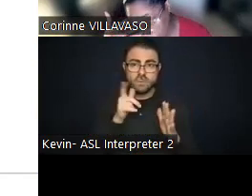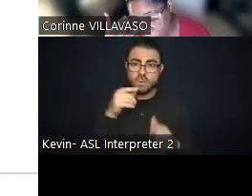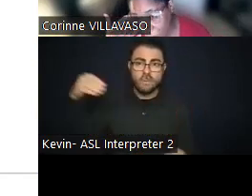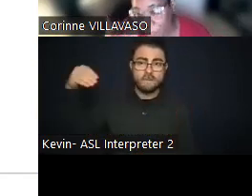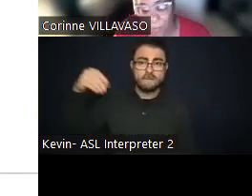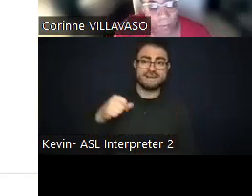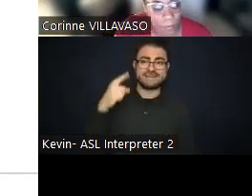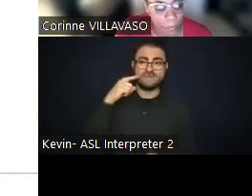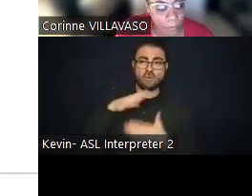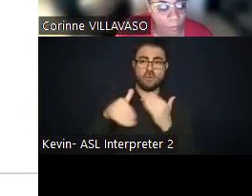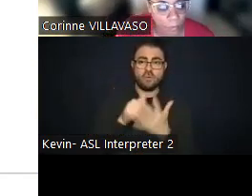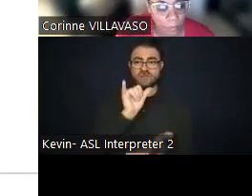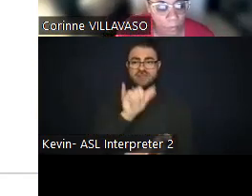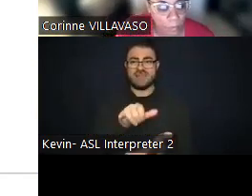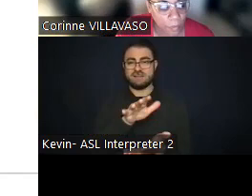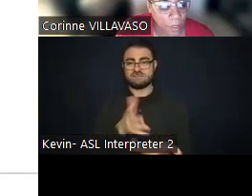it.